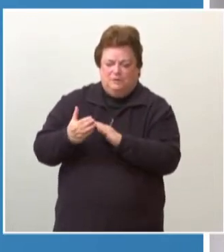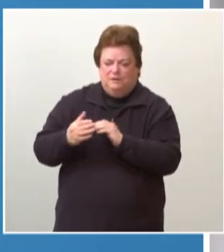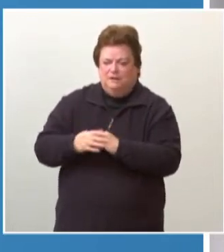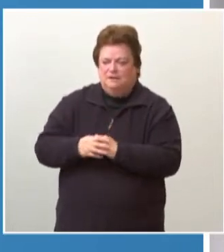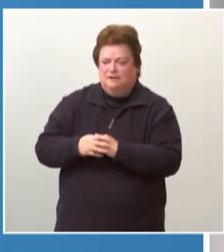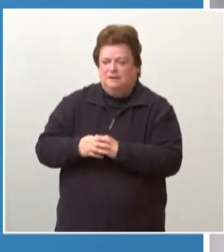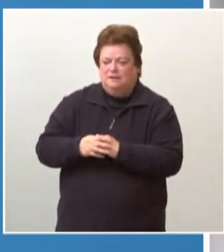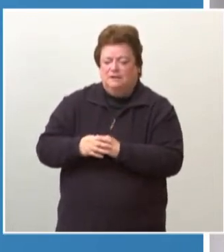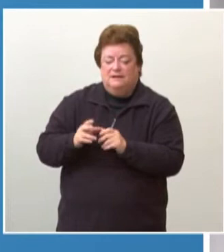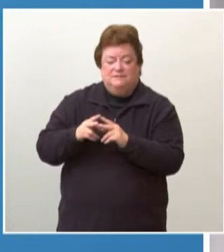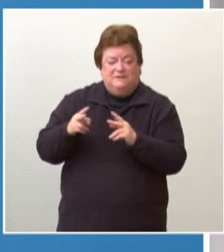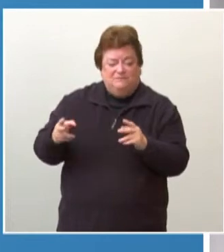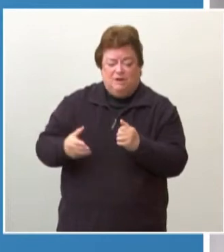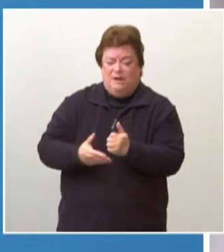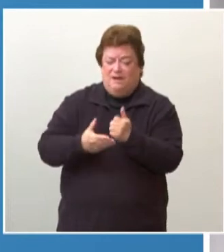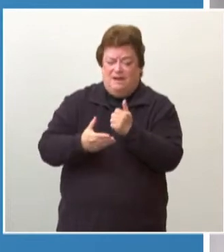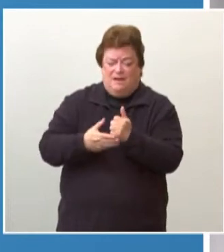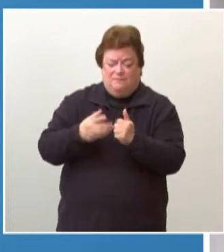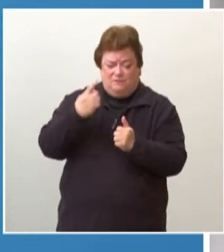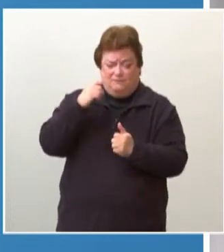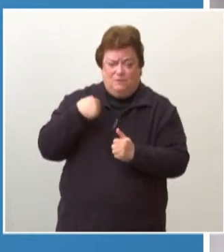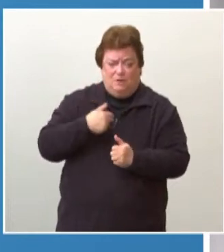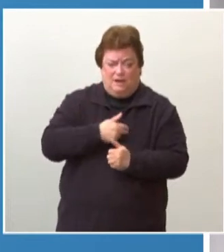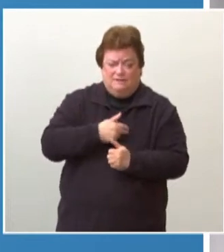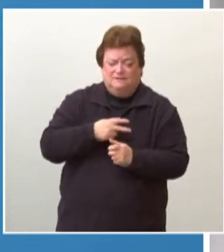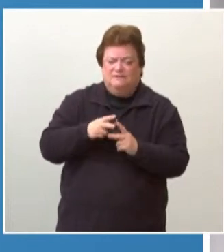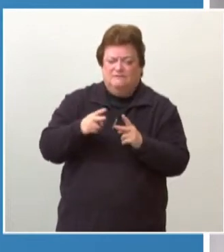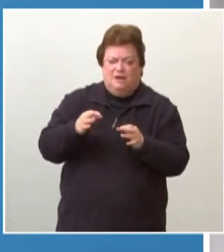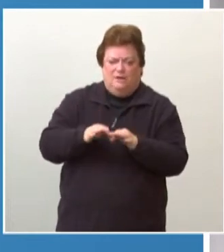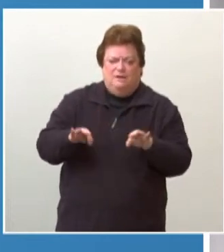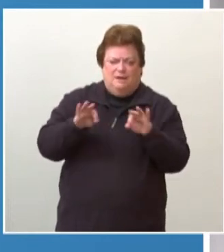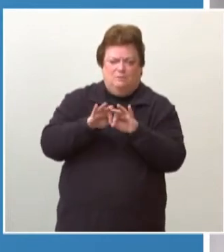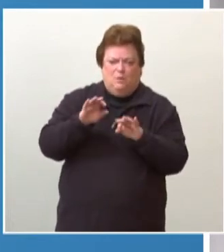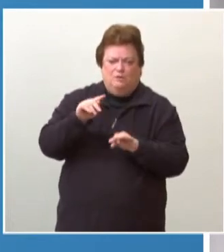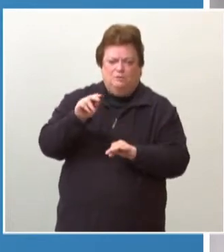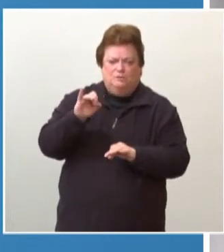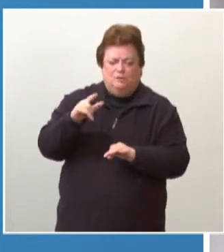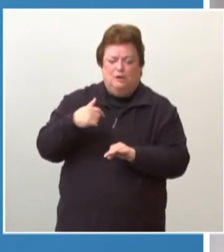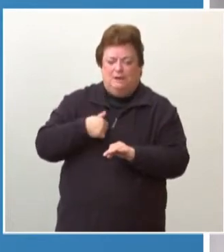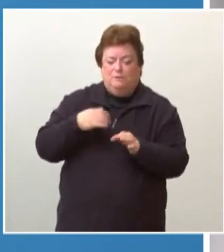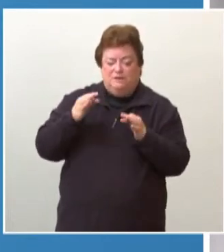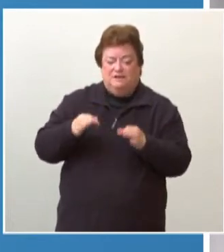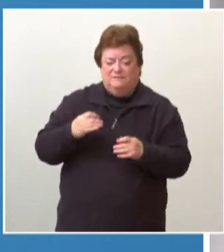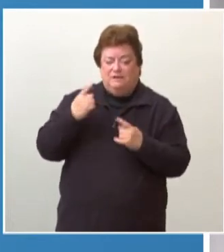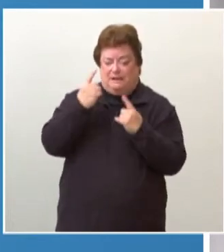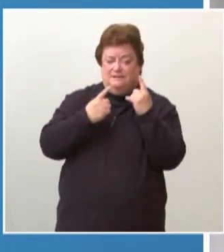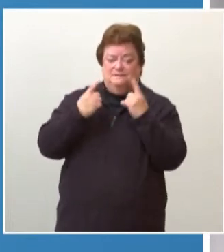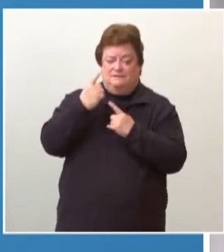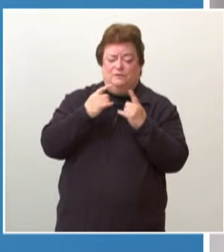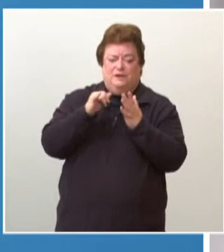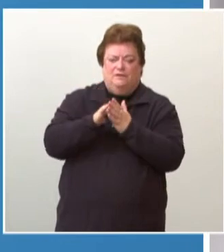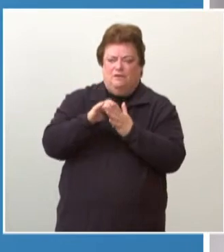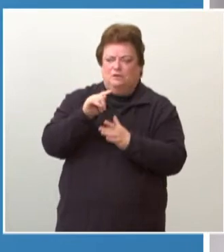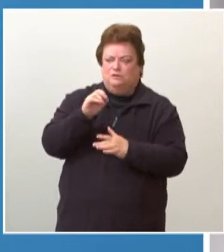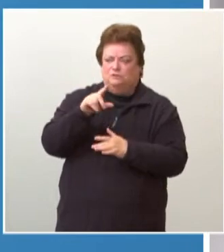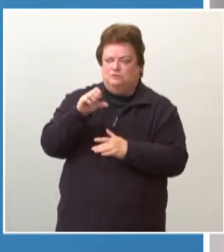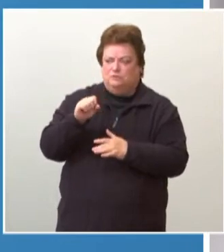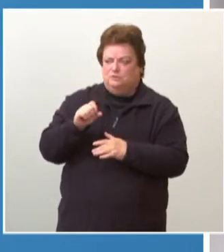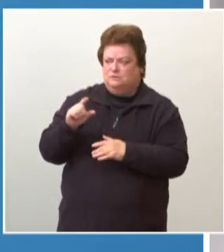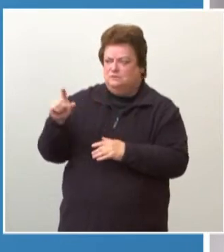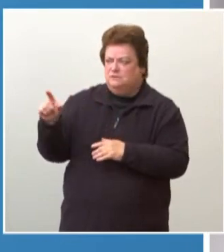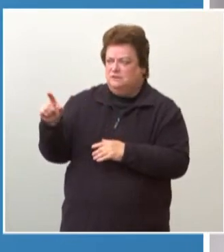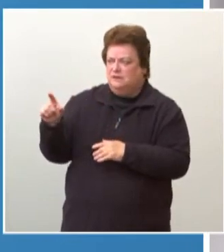know, helpful for us and a really important tool. And we're definitely considering all those tools. And does